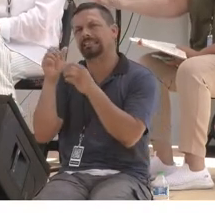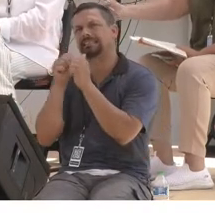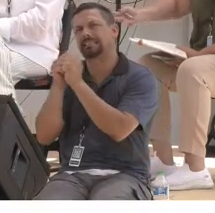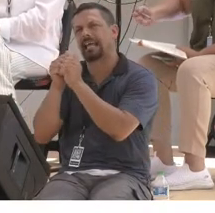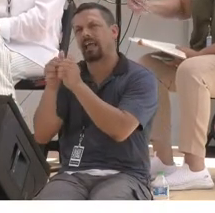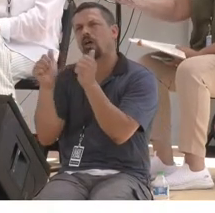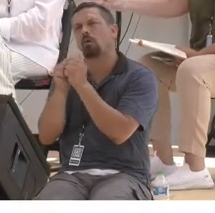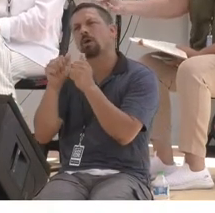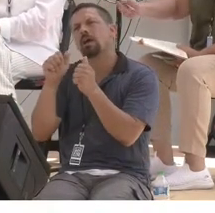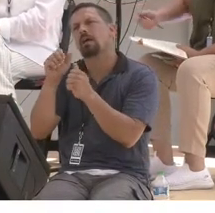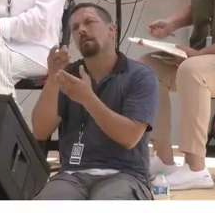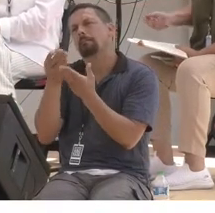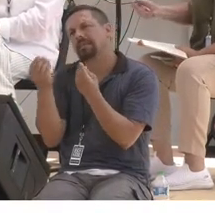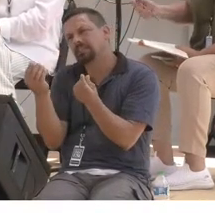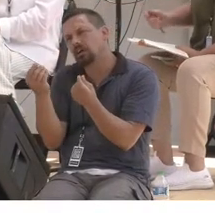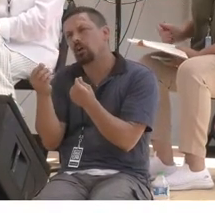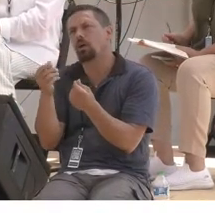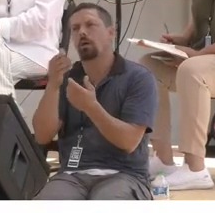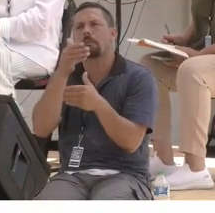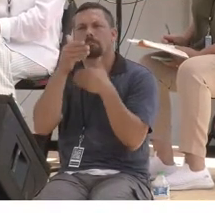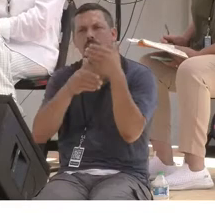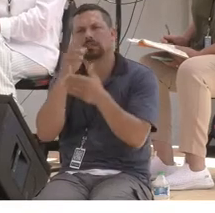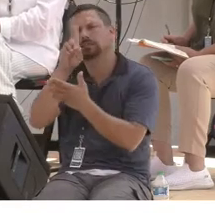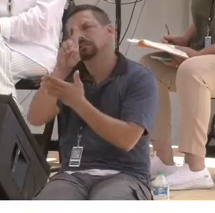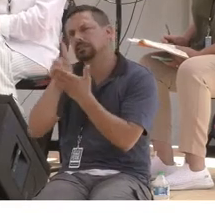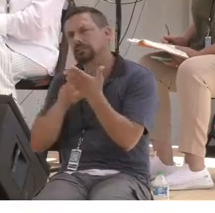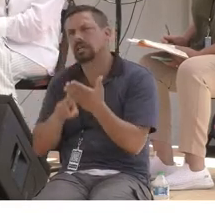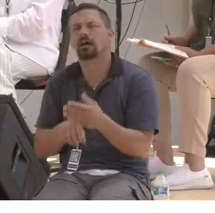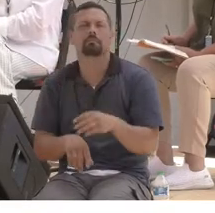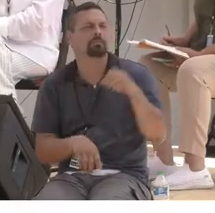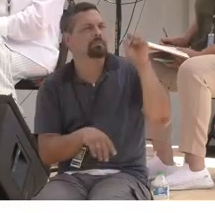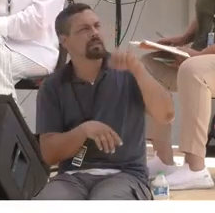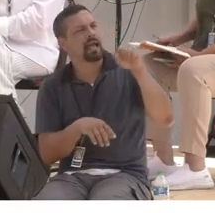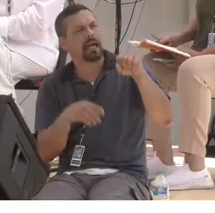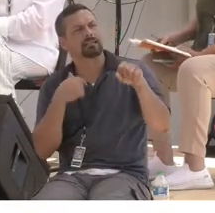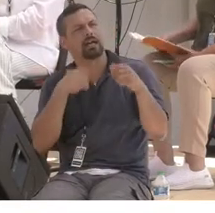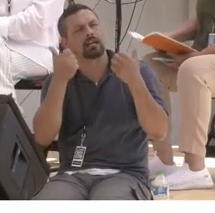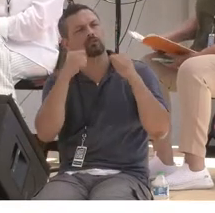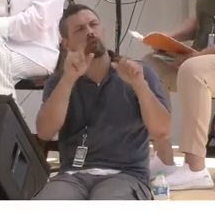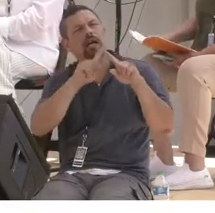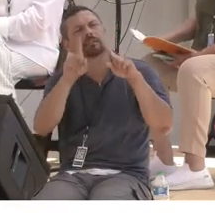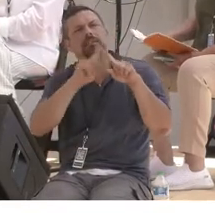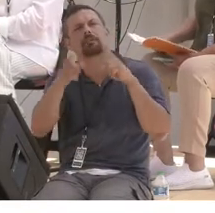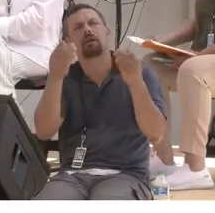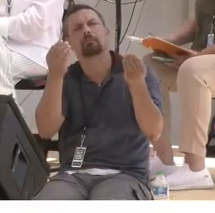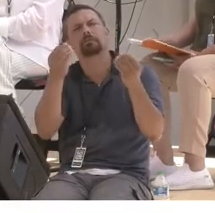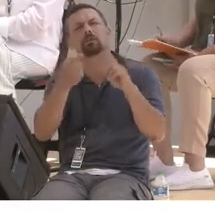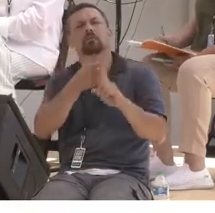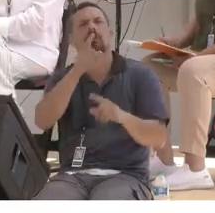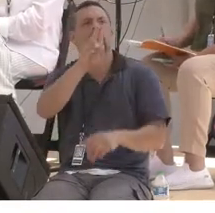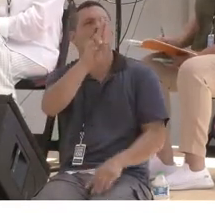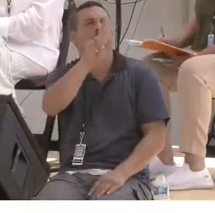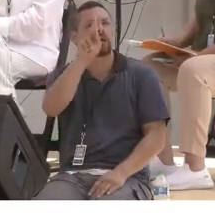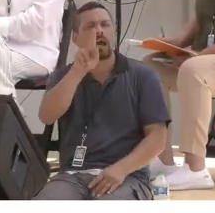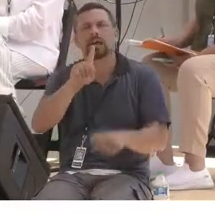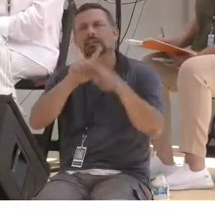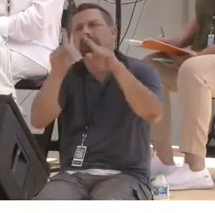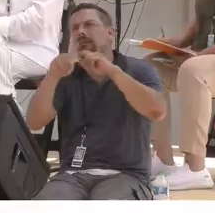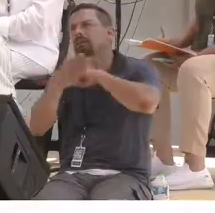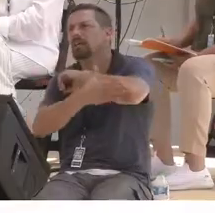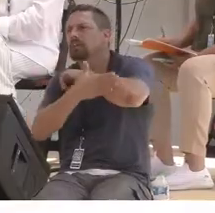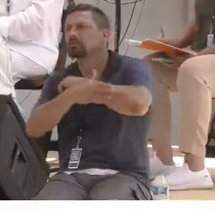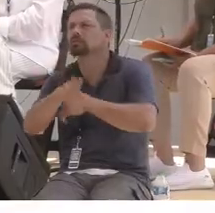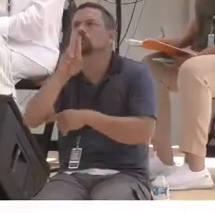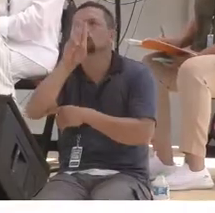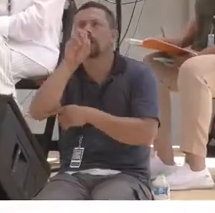of material and process and design. Yes, I tried different materials from the UK, from different countries, US as well.